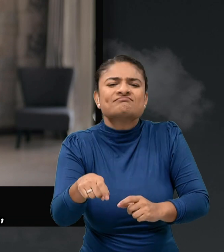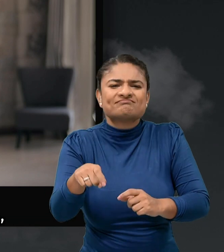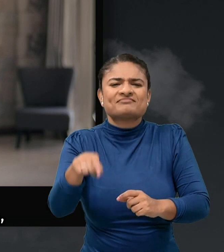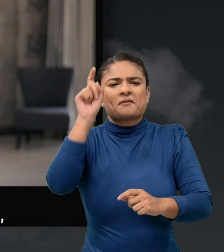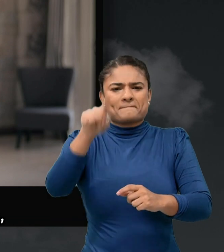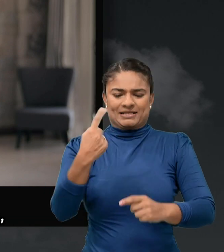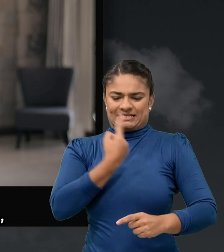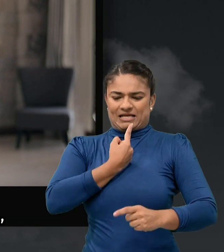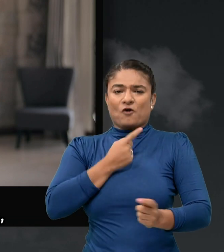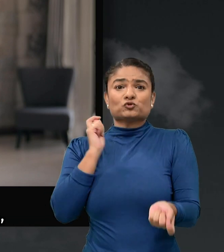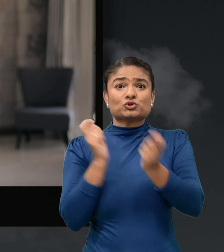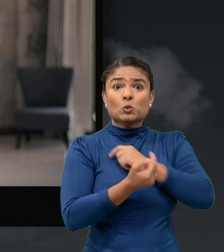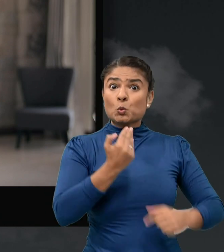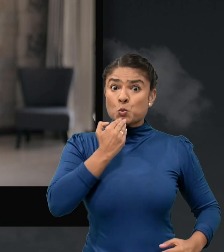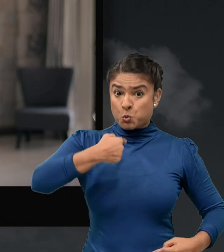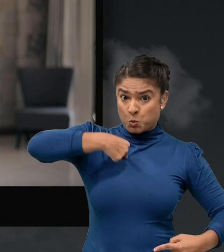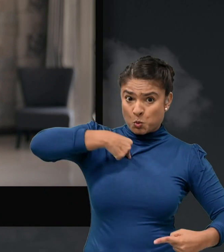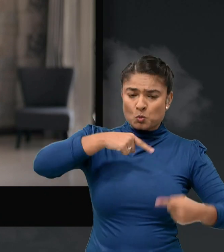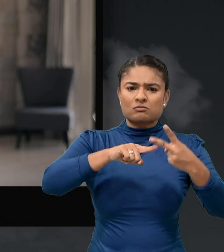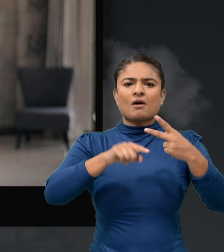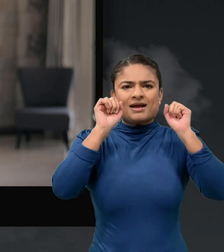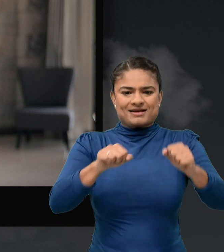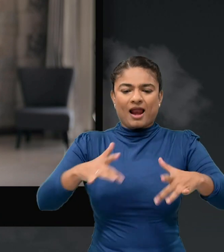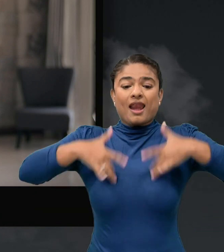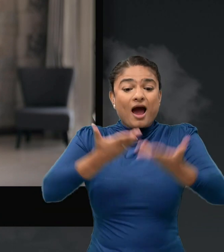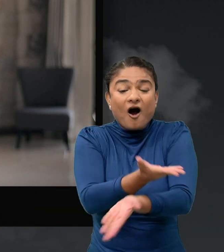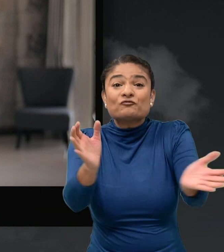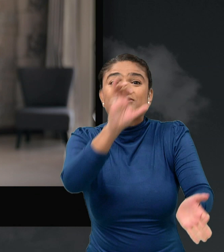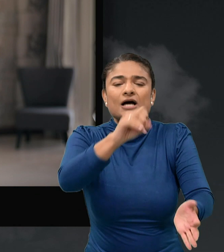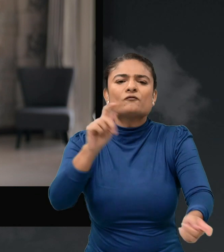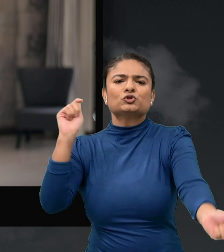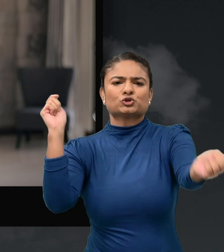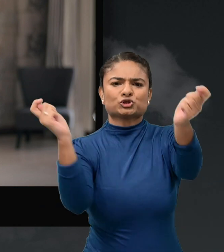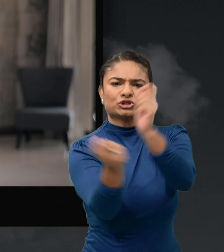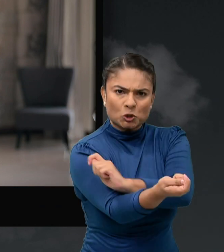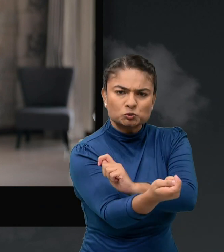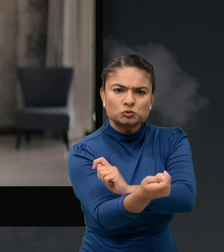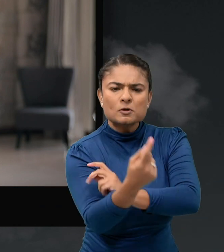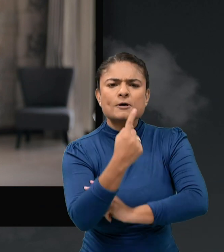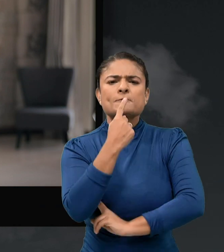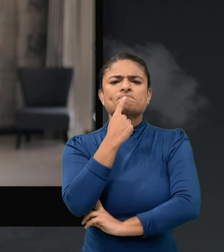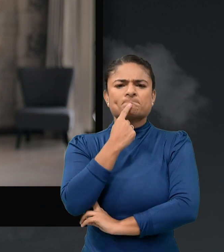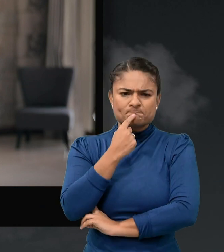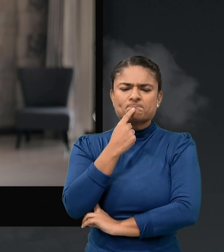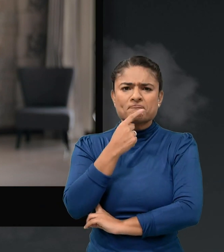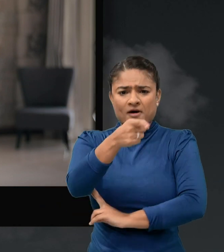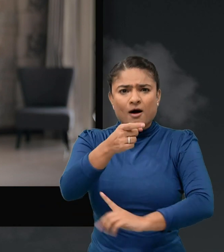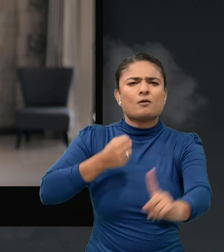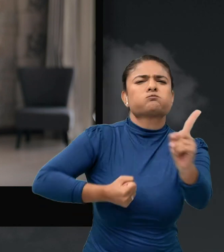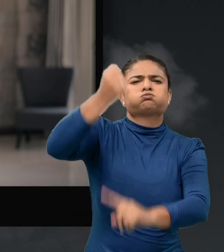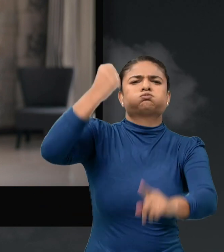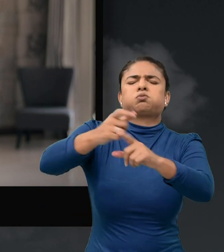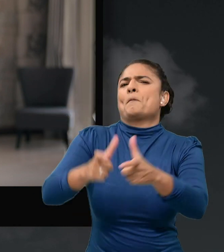are, what you are, and the kind of lives you'd like to see live in South Africa, you need